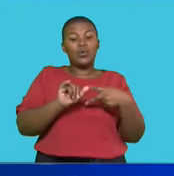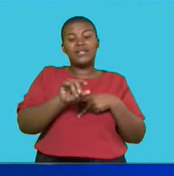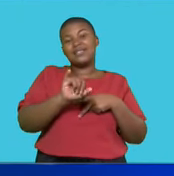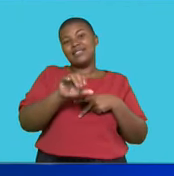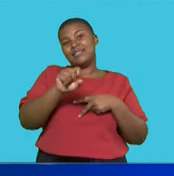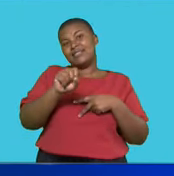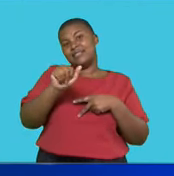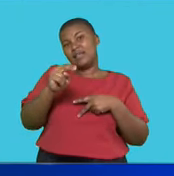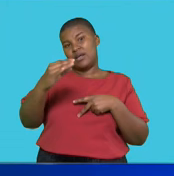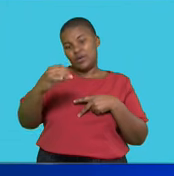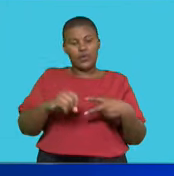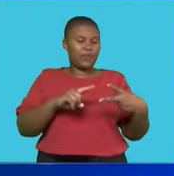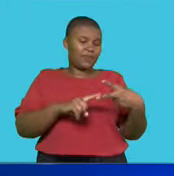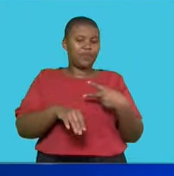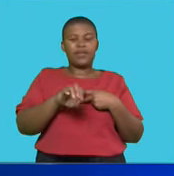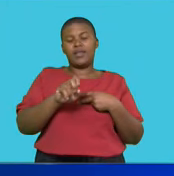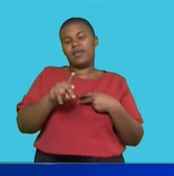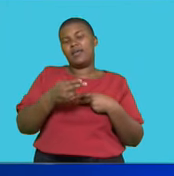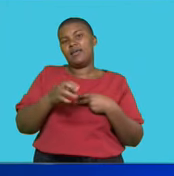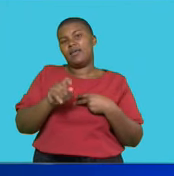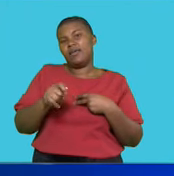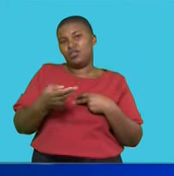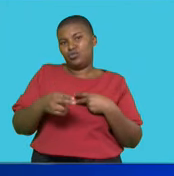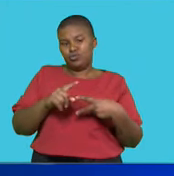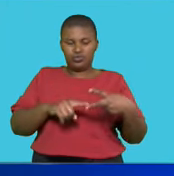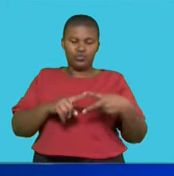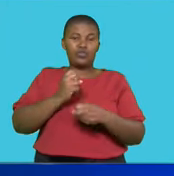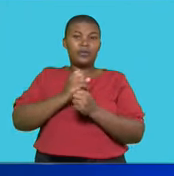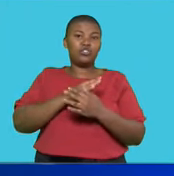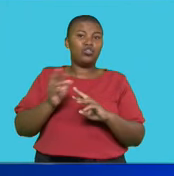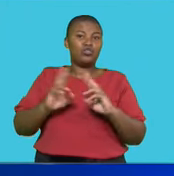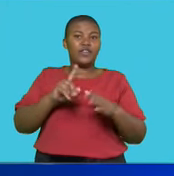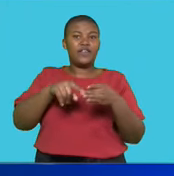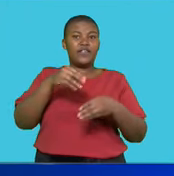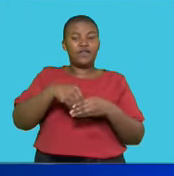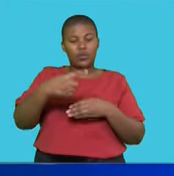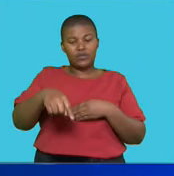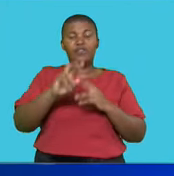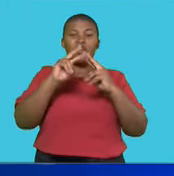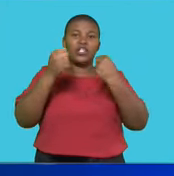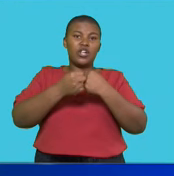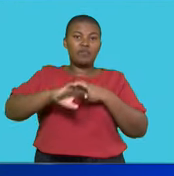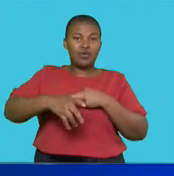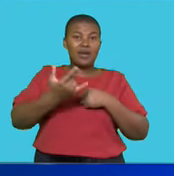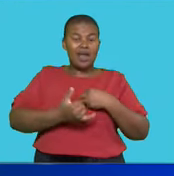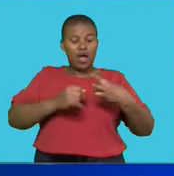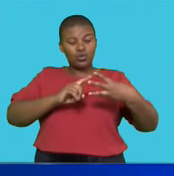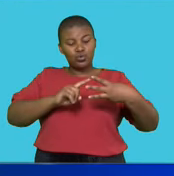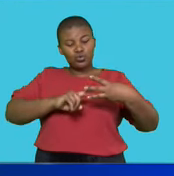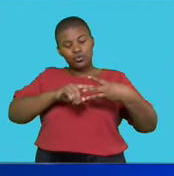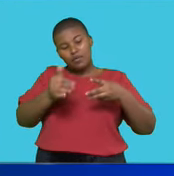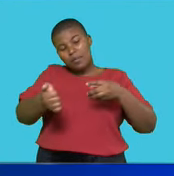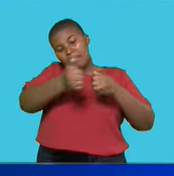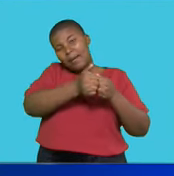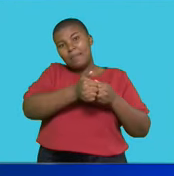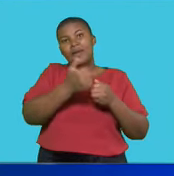Organization, to strengthen its chances of victory in the 2024 national and provincial elections. Now, with the two parties not participating in the